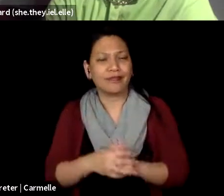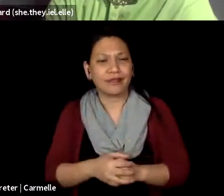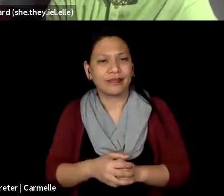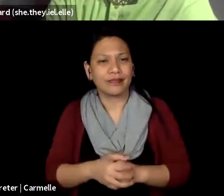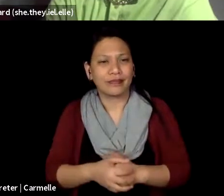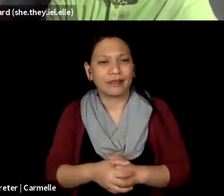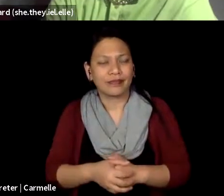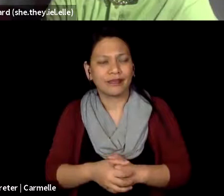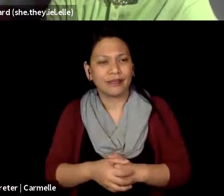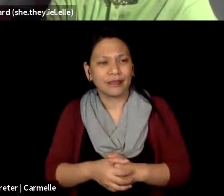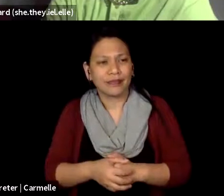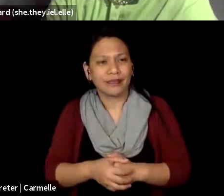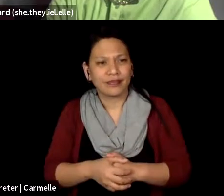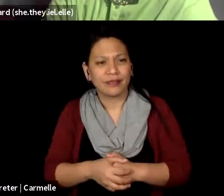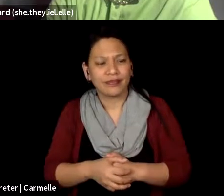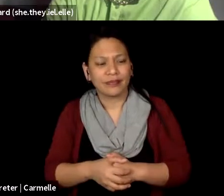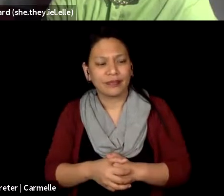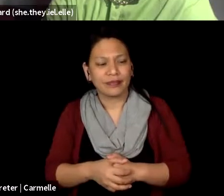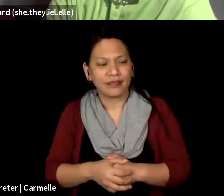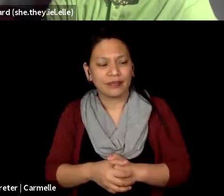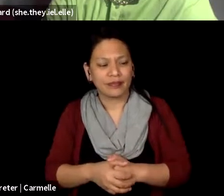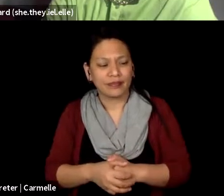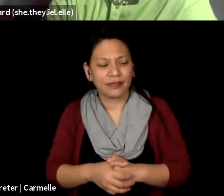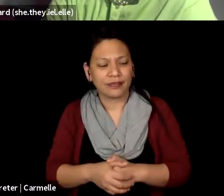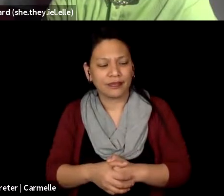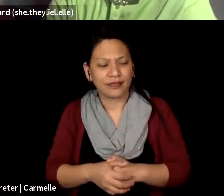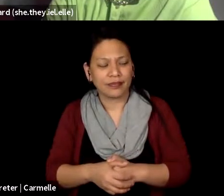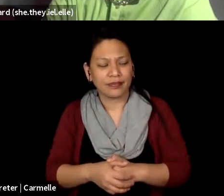But I really think it's about, you know,